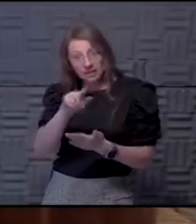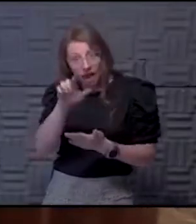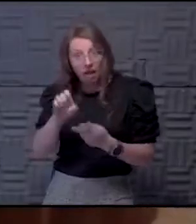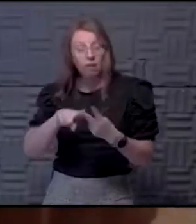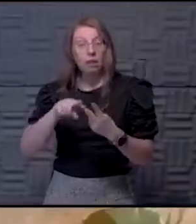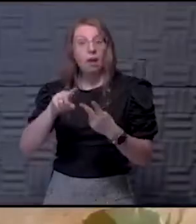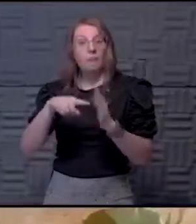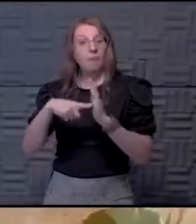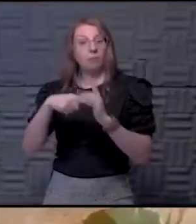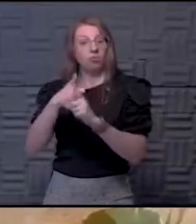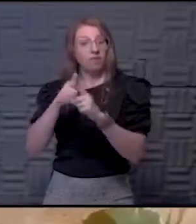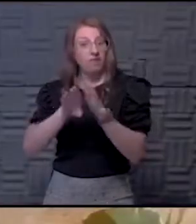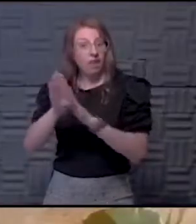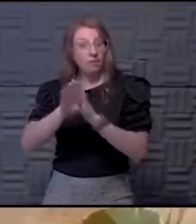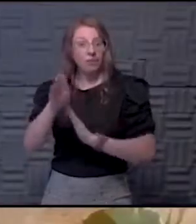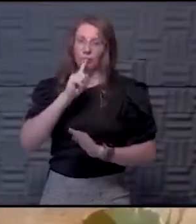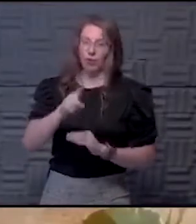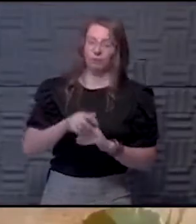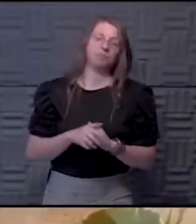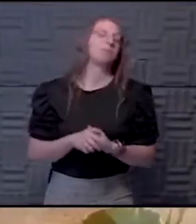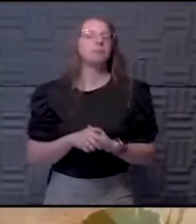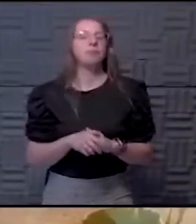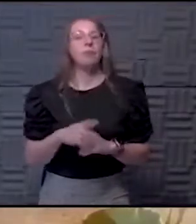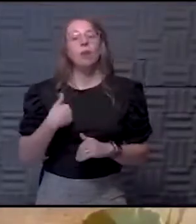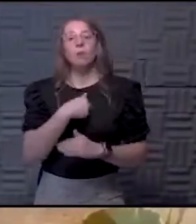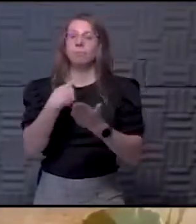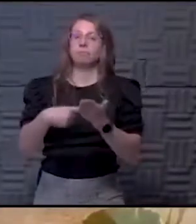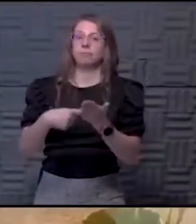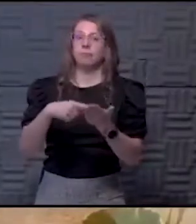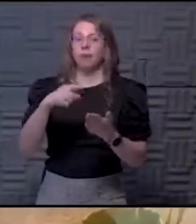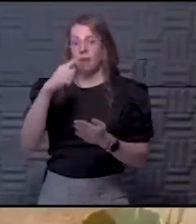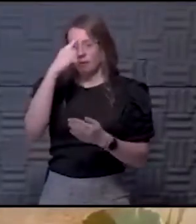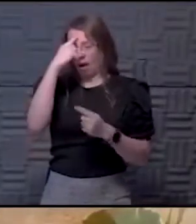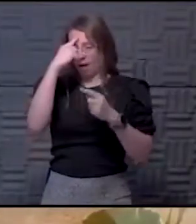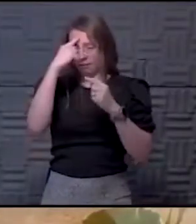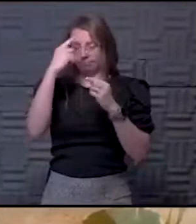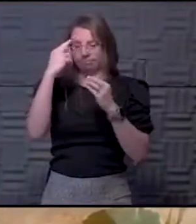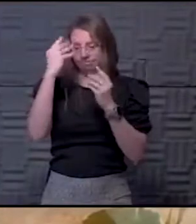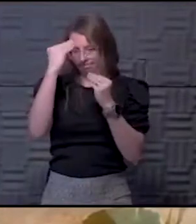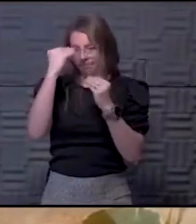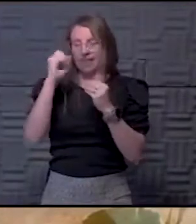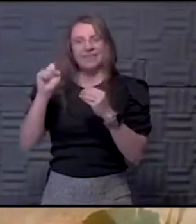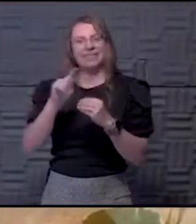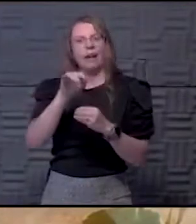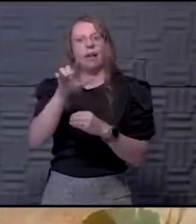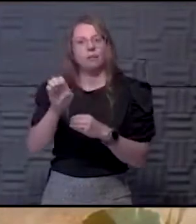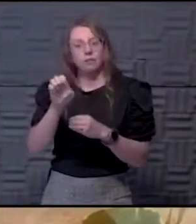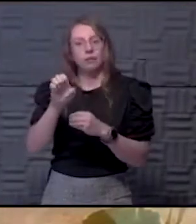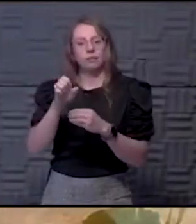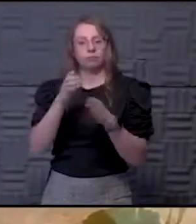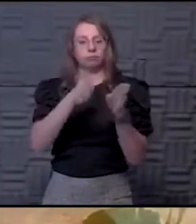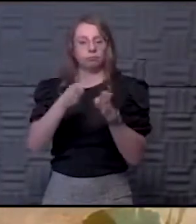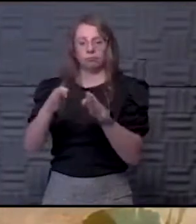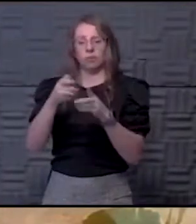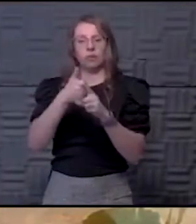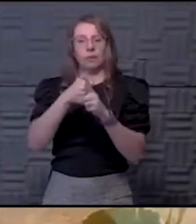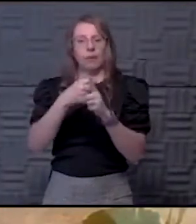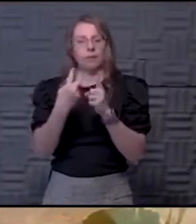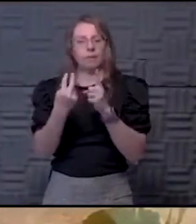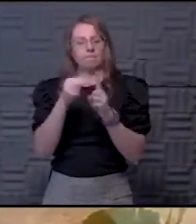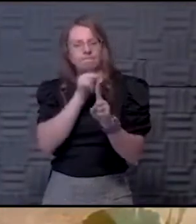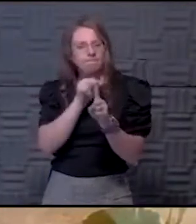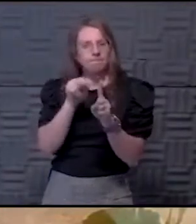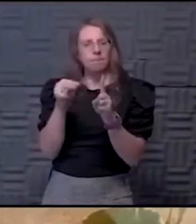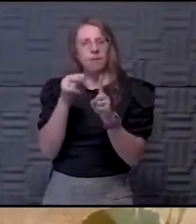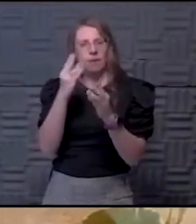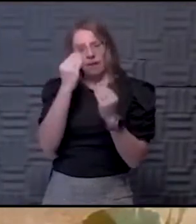with? Sure. So when we talk about cognitive styles, just think about how individuals perceive information or